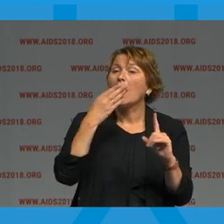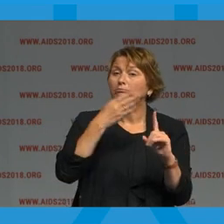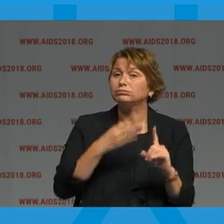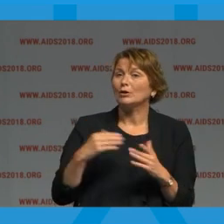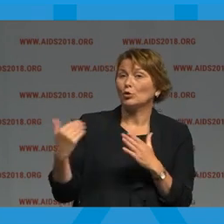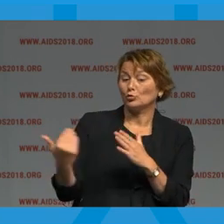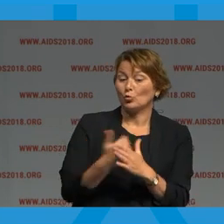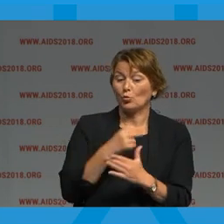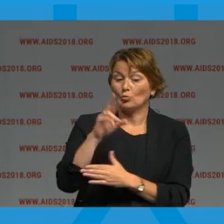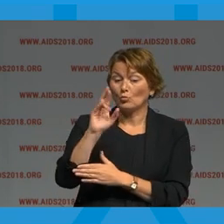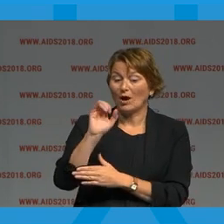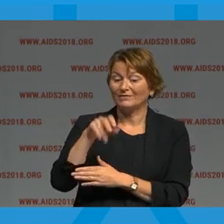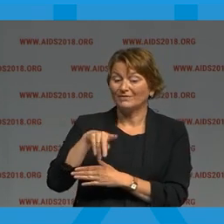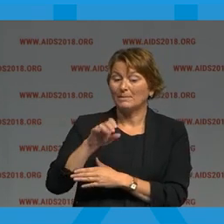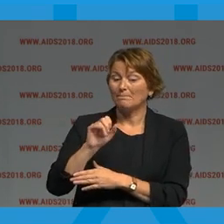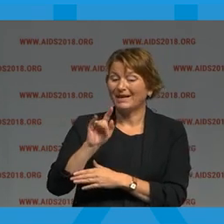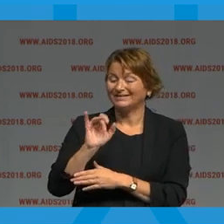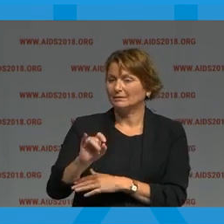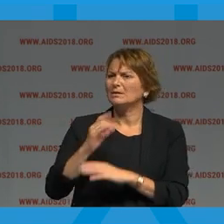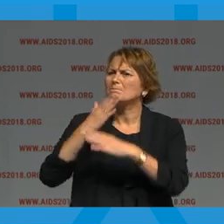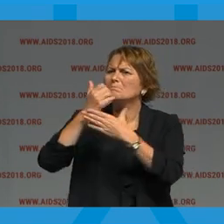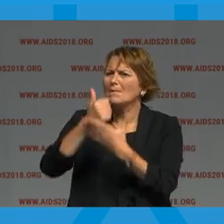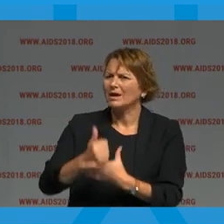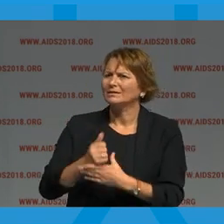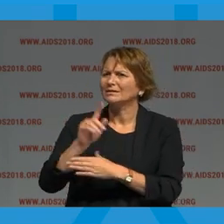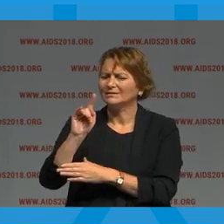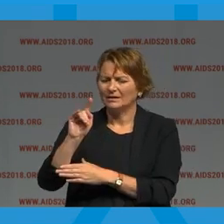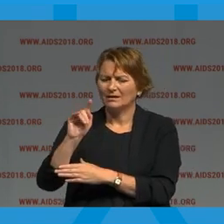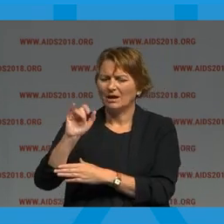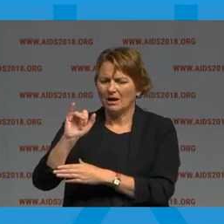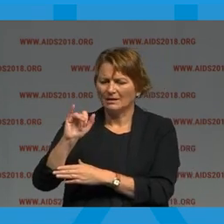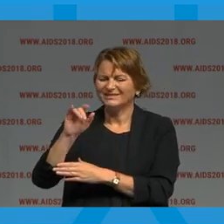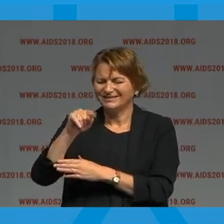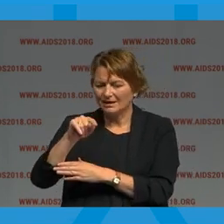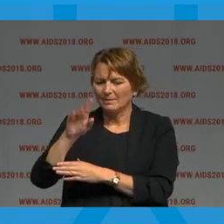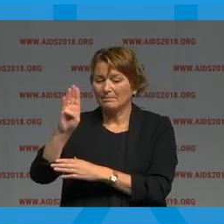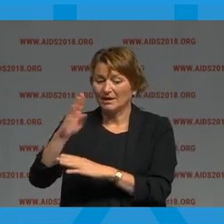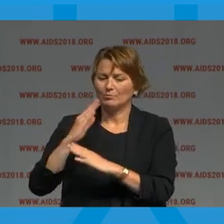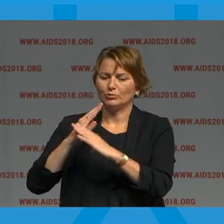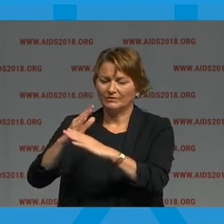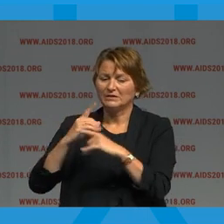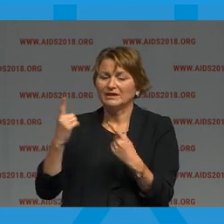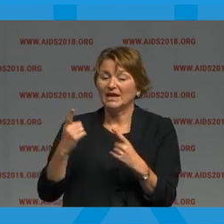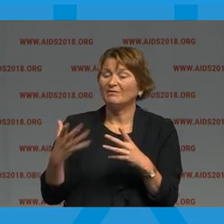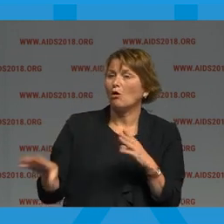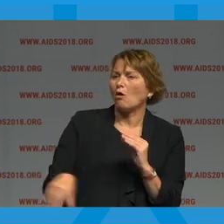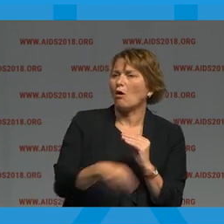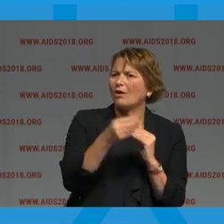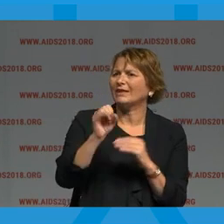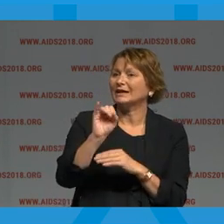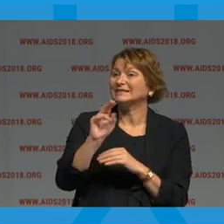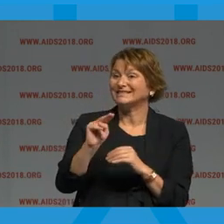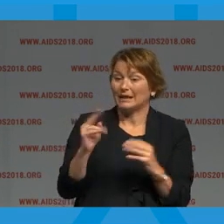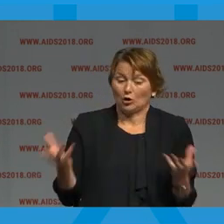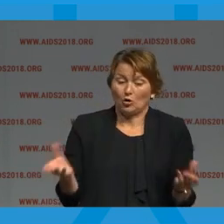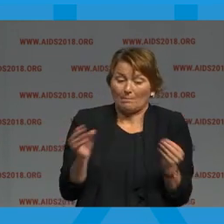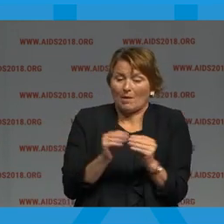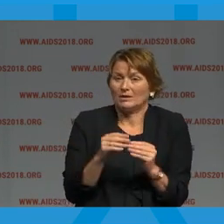new rifampin-based TB prevention regimens when are co-administered with integrase inhibitors? We don't know the answer